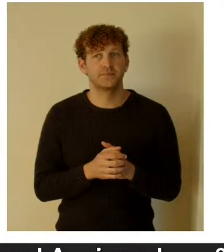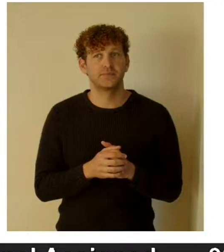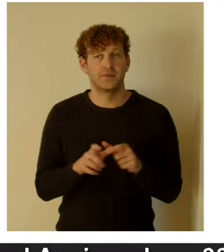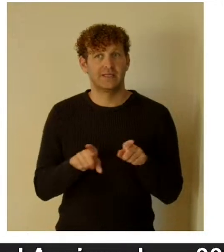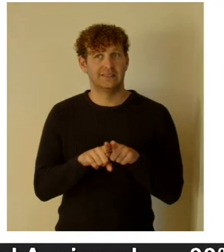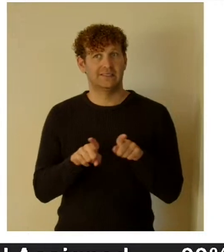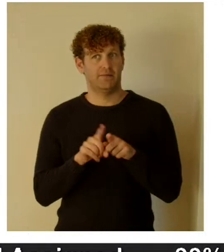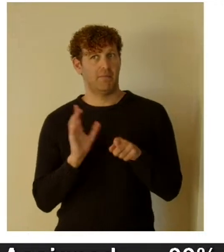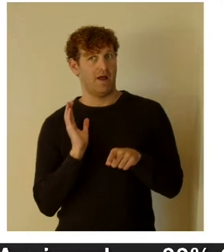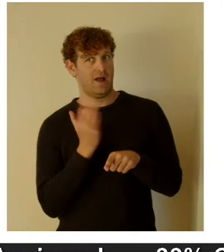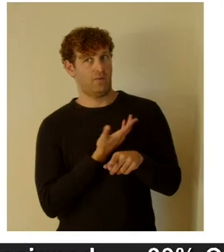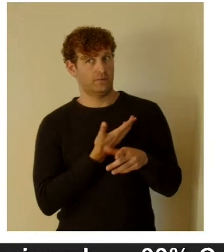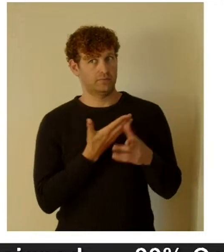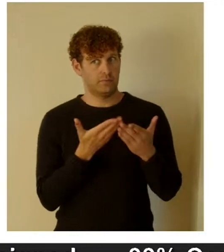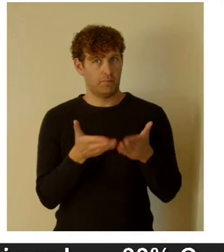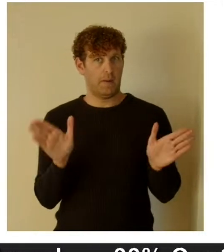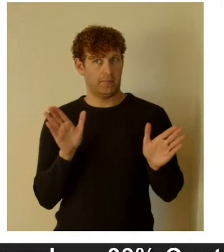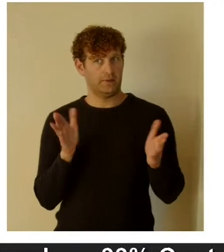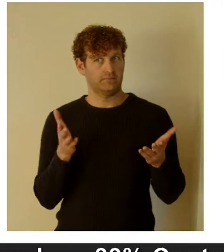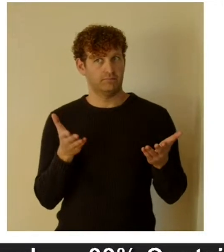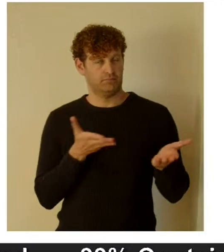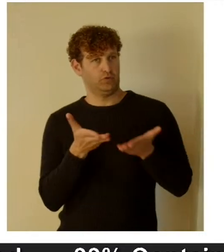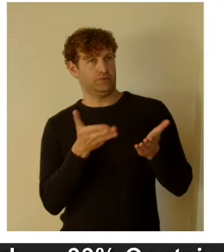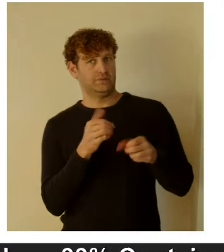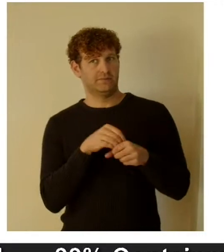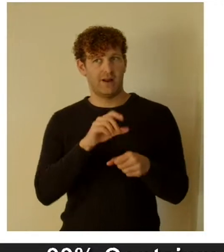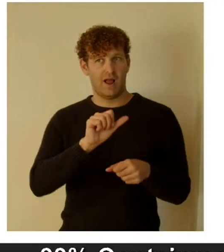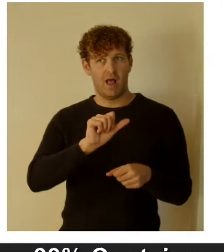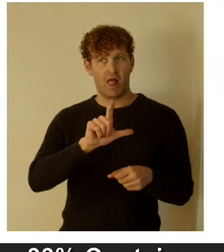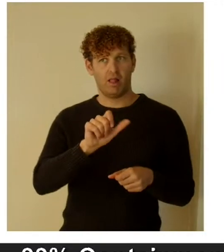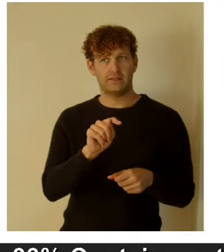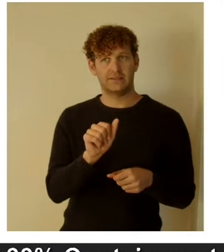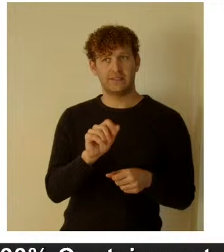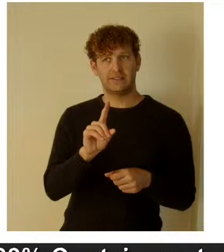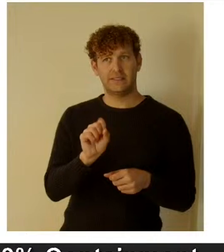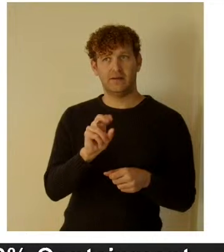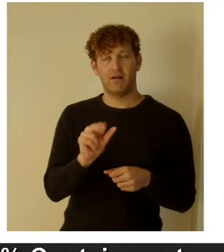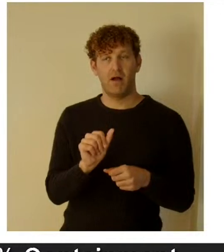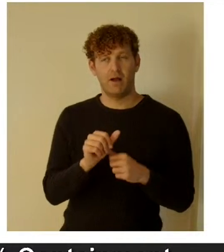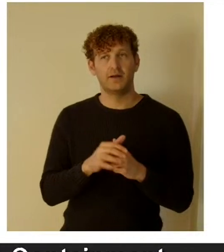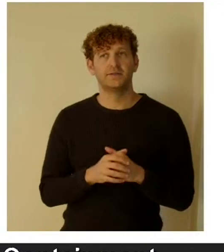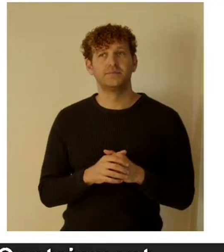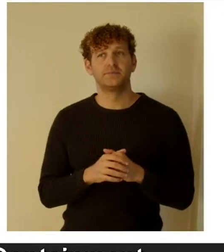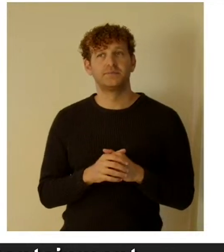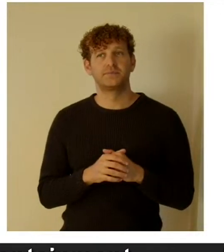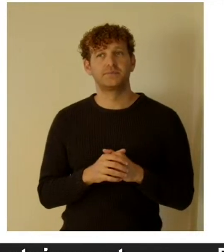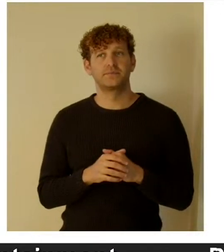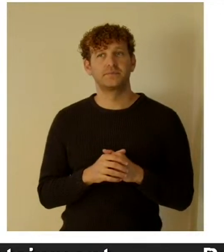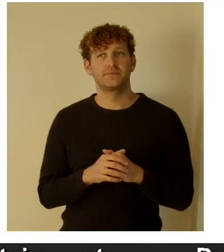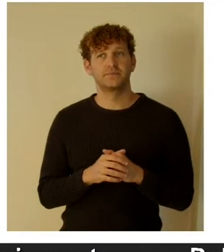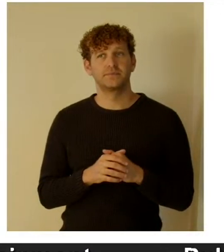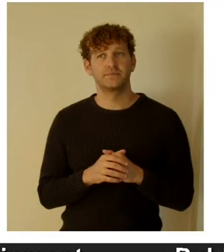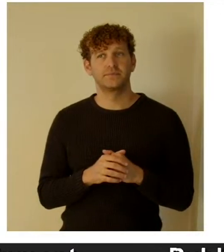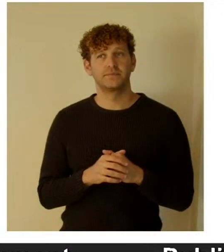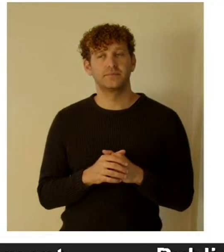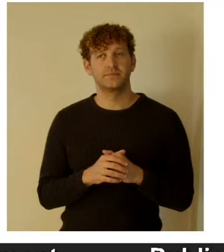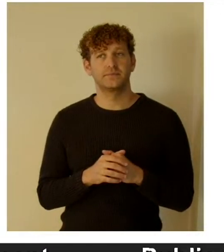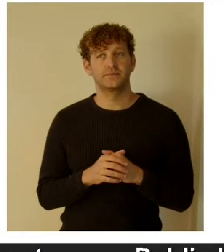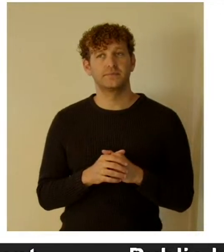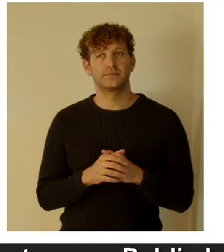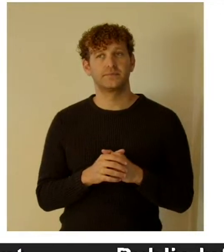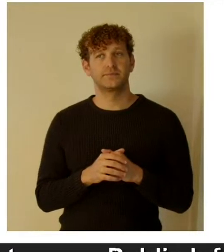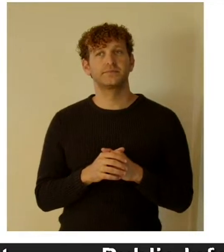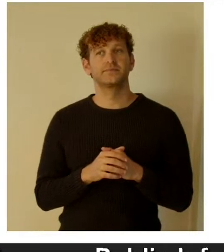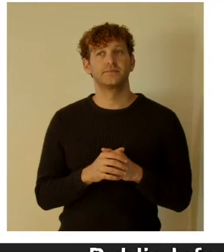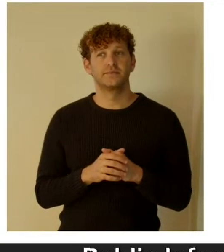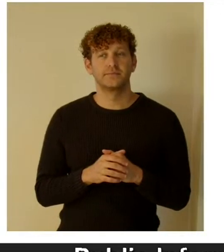Altadena area. Those systems have been, again, pushed to the extreme limit, and currently they are all under